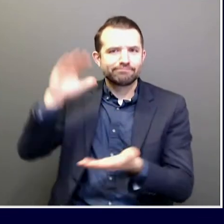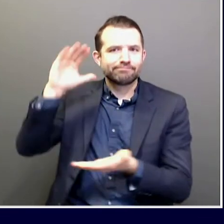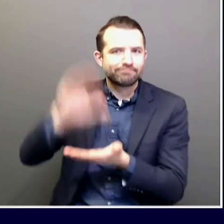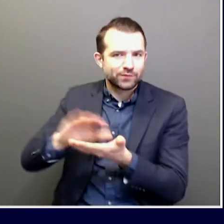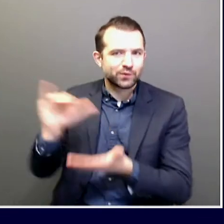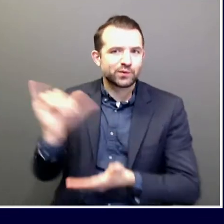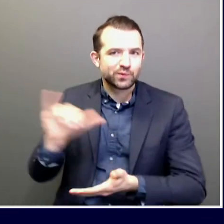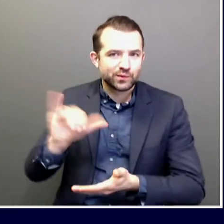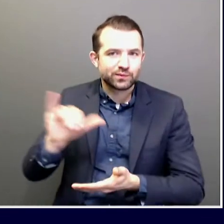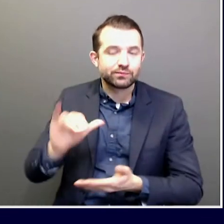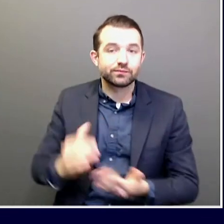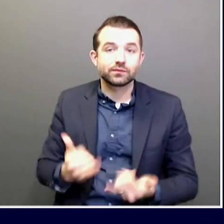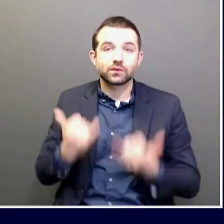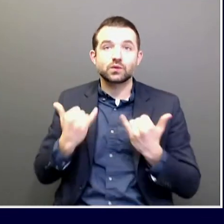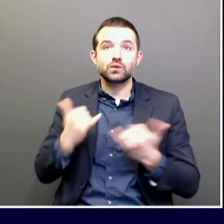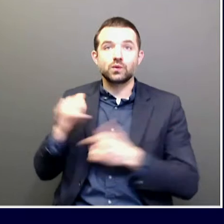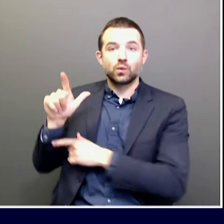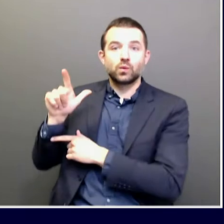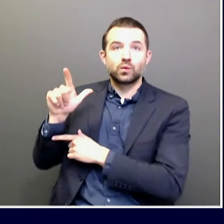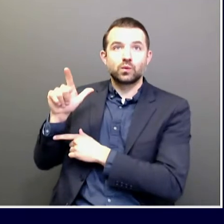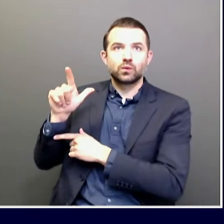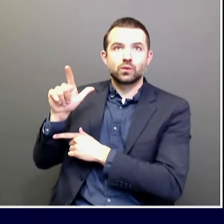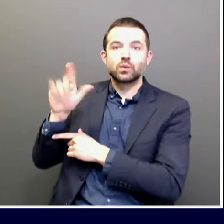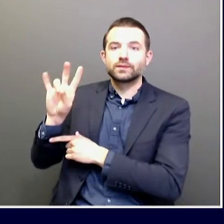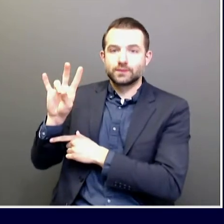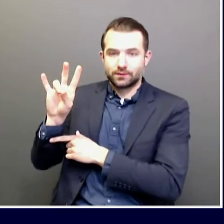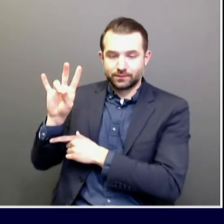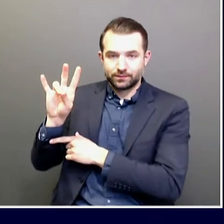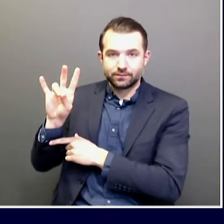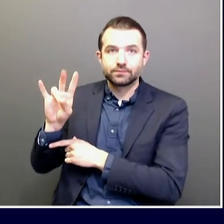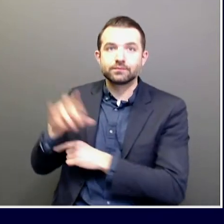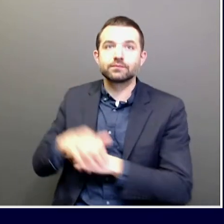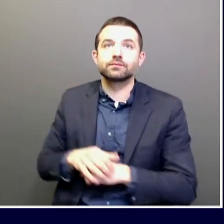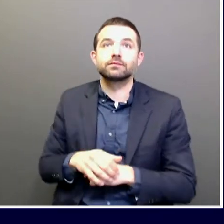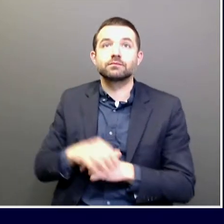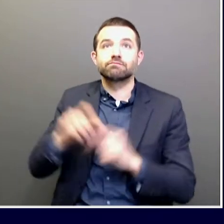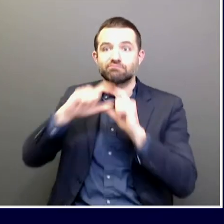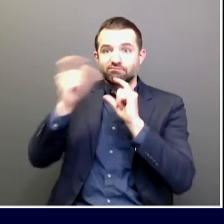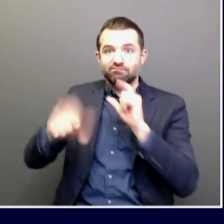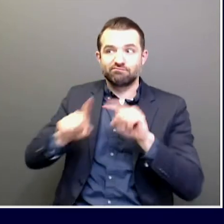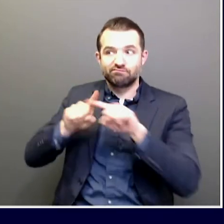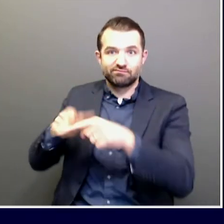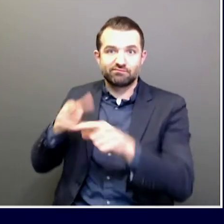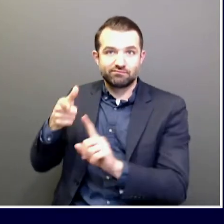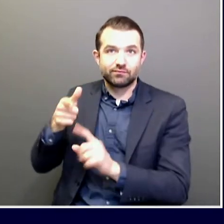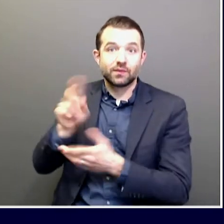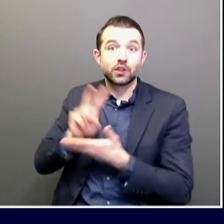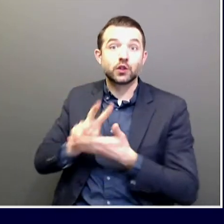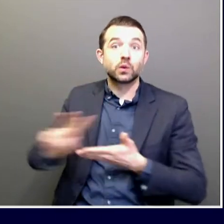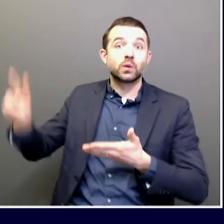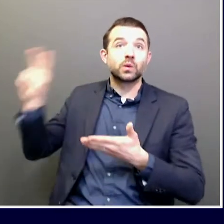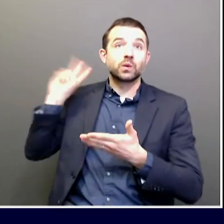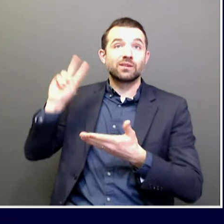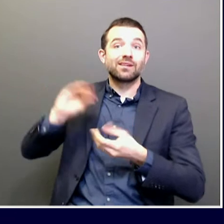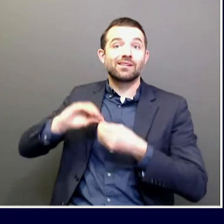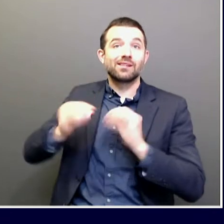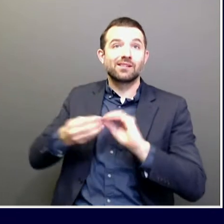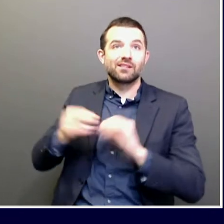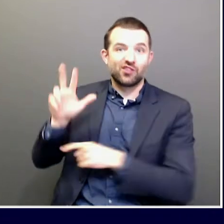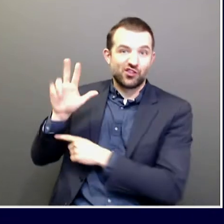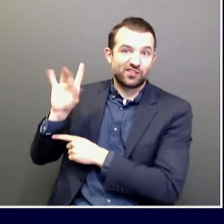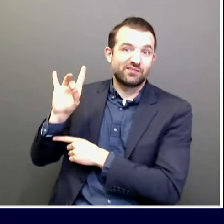PCR positivity rate in Maine is now at 10.2%, whereas 2 weeks ago, it stood